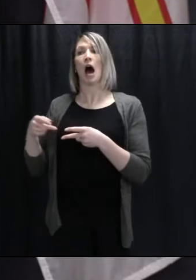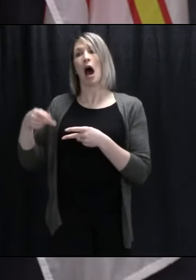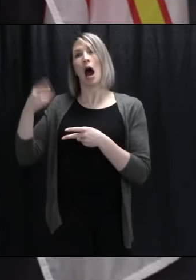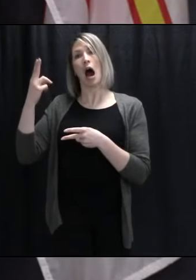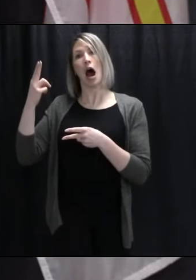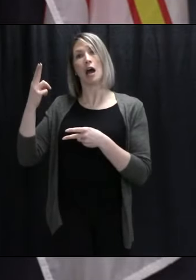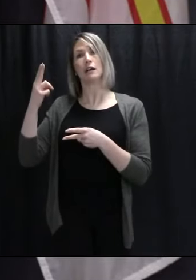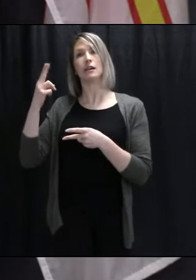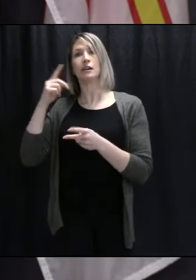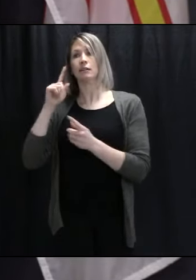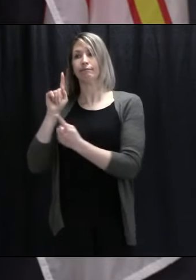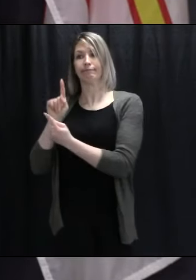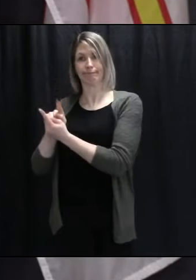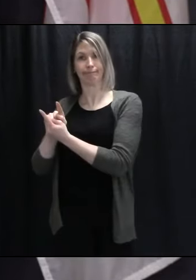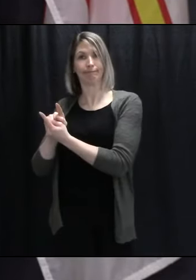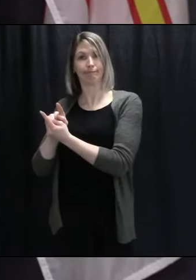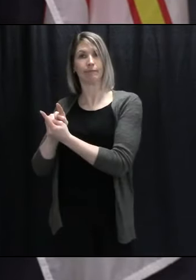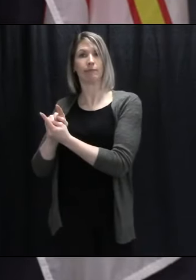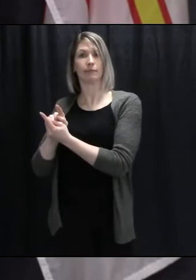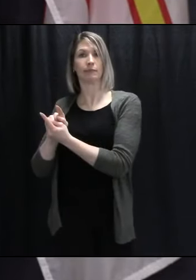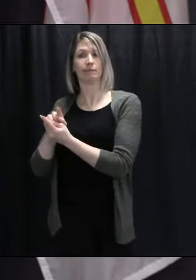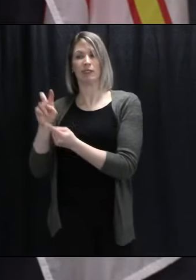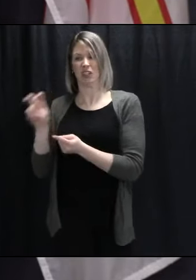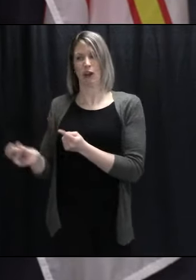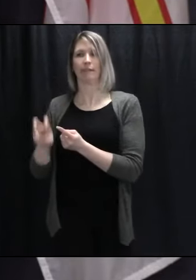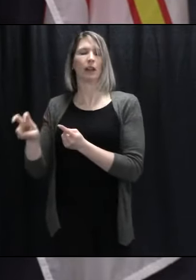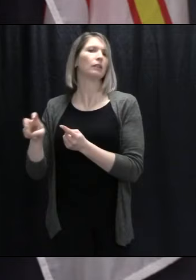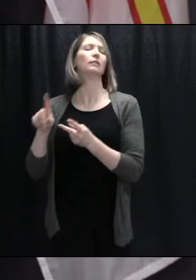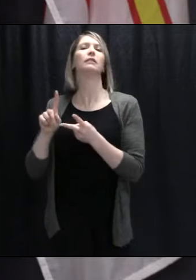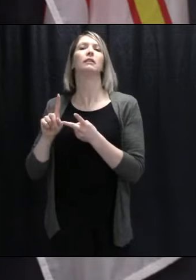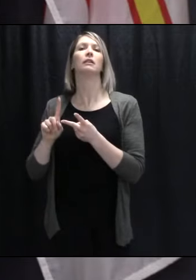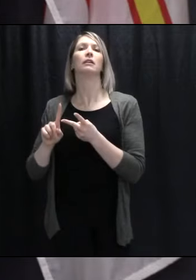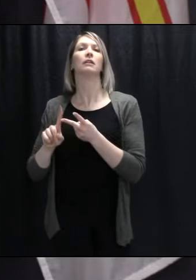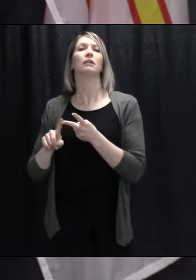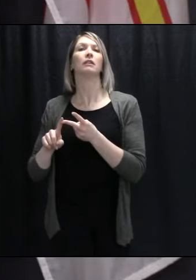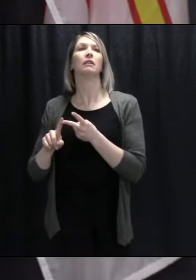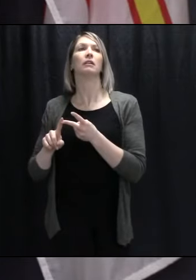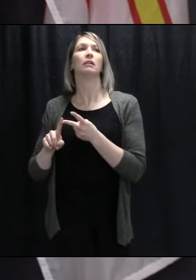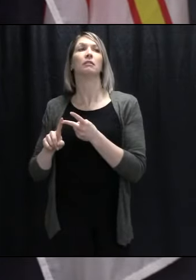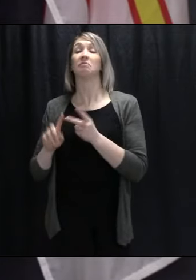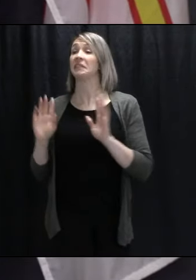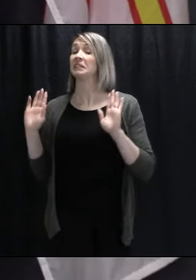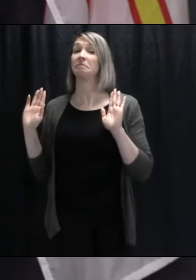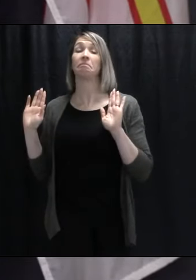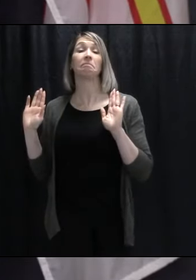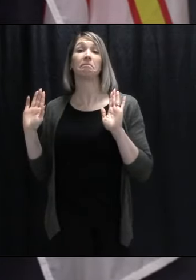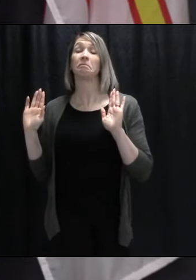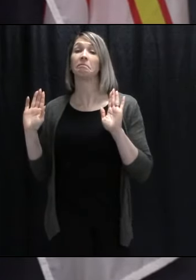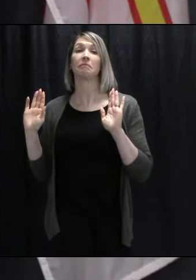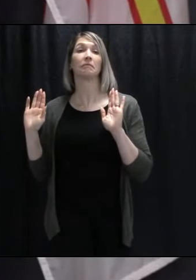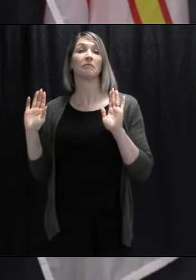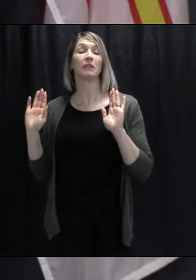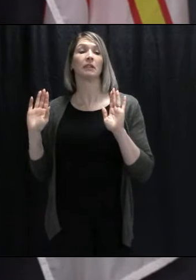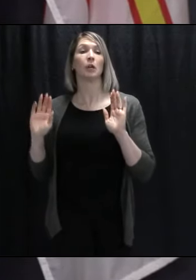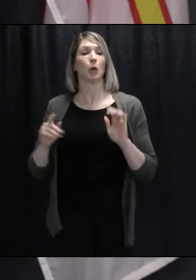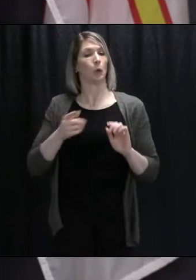travel, then they will be tested. As I said, we have to look at our